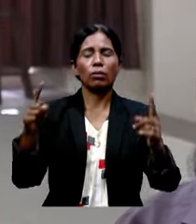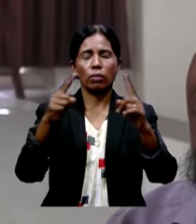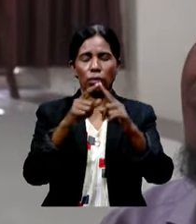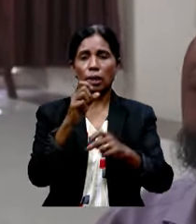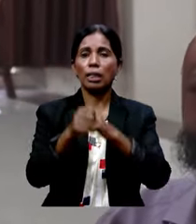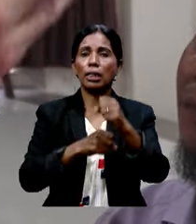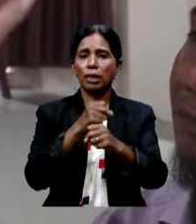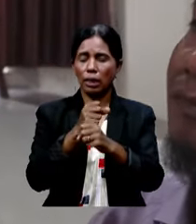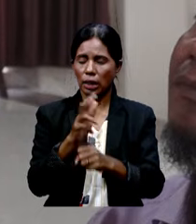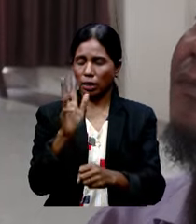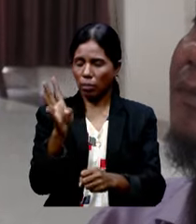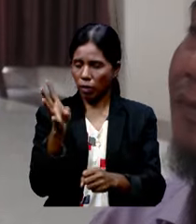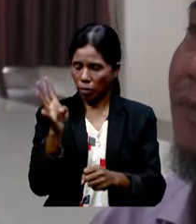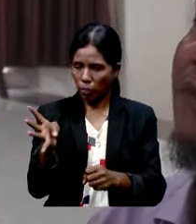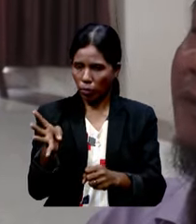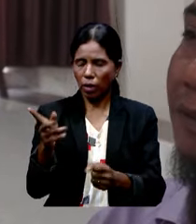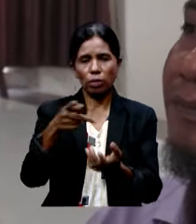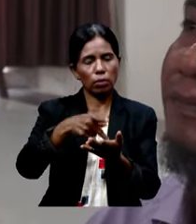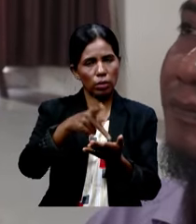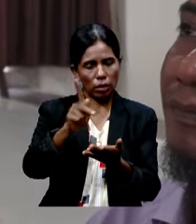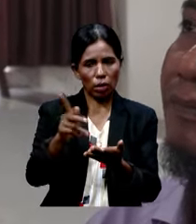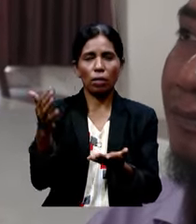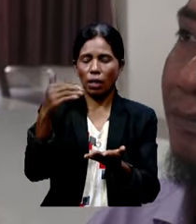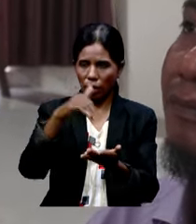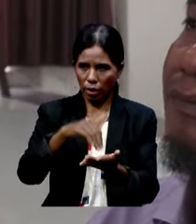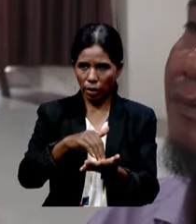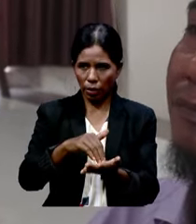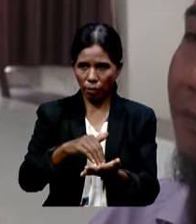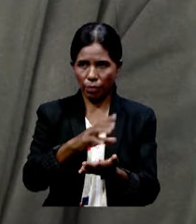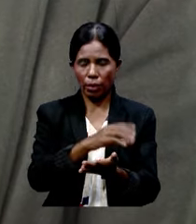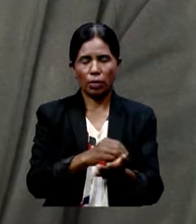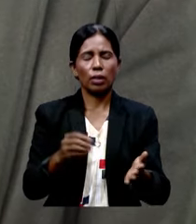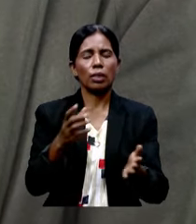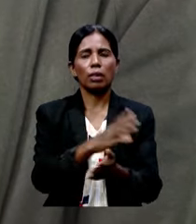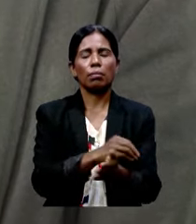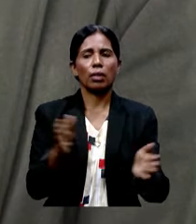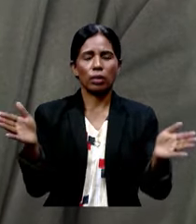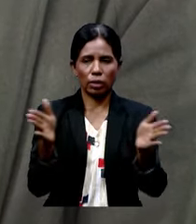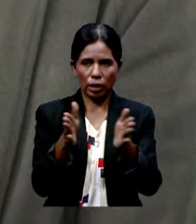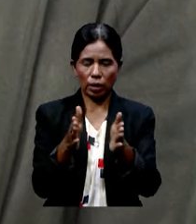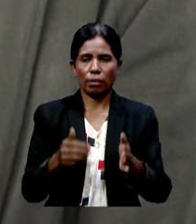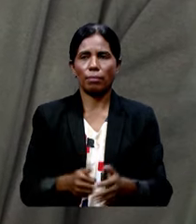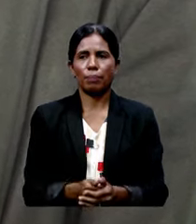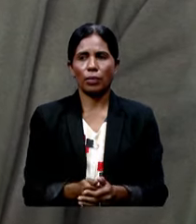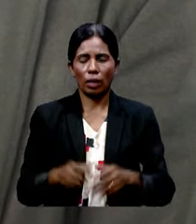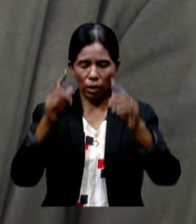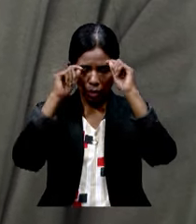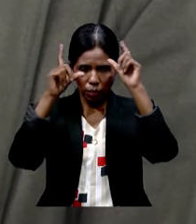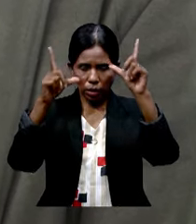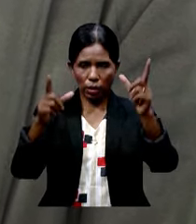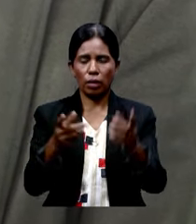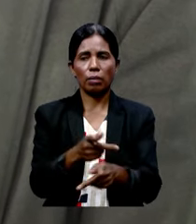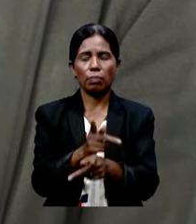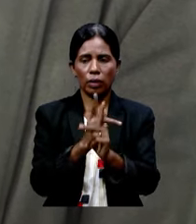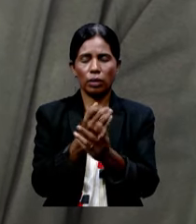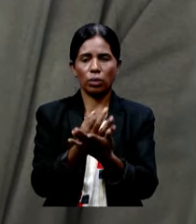years' time to be paid back. So it's a very small amount. Além de Timor-Leste, nós empresta o